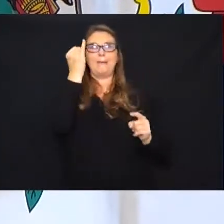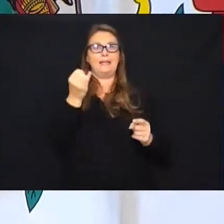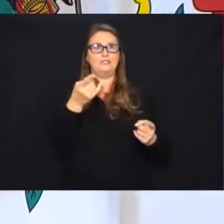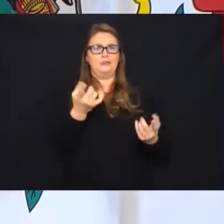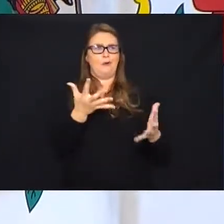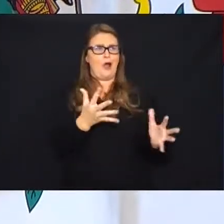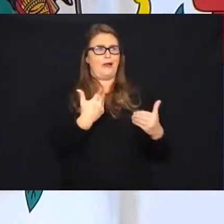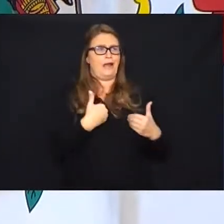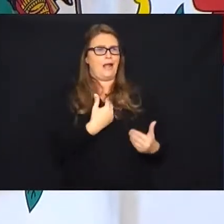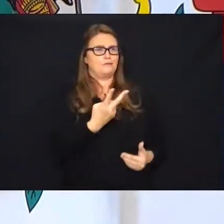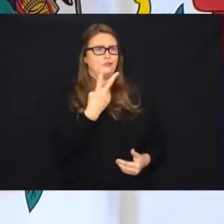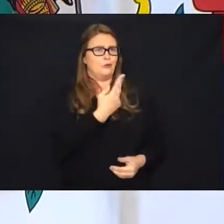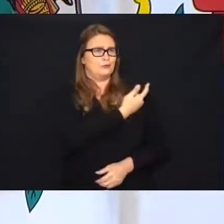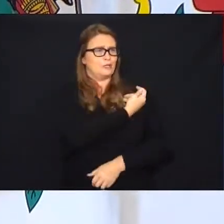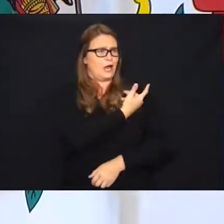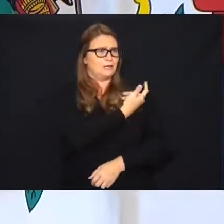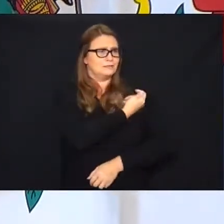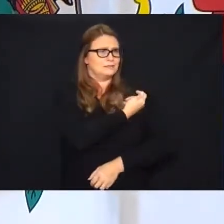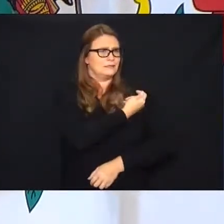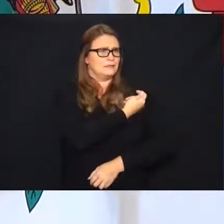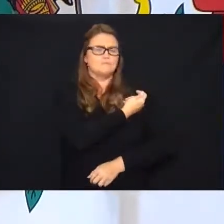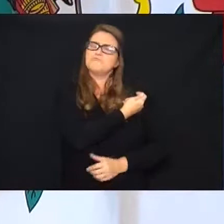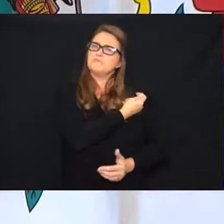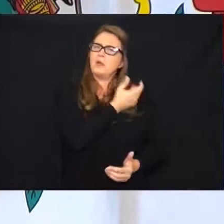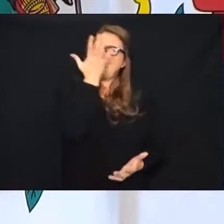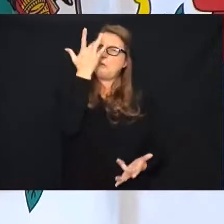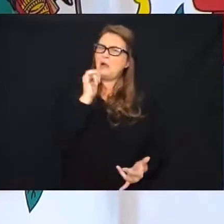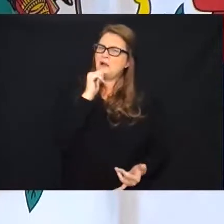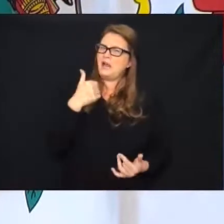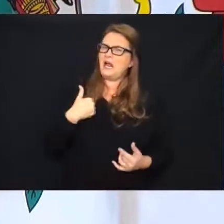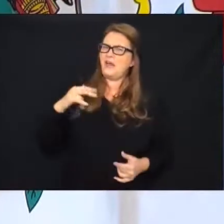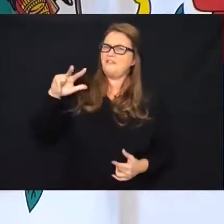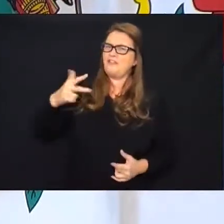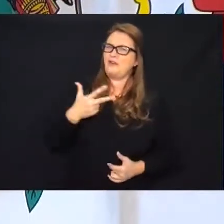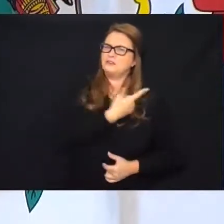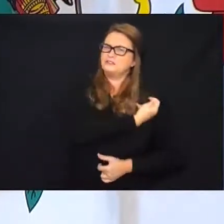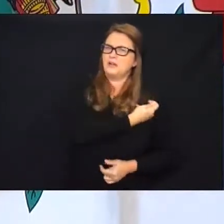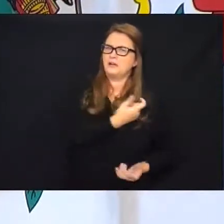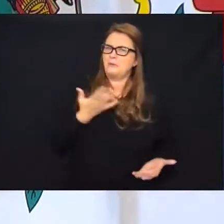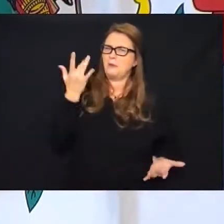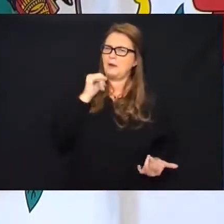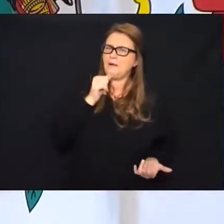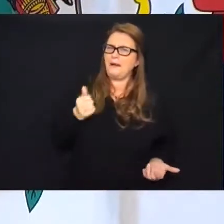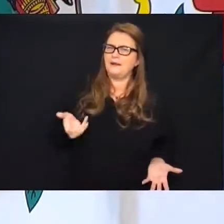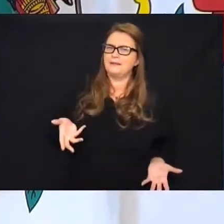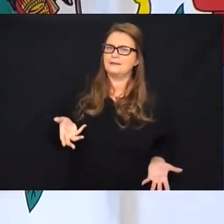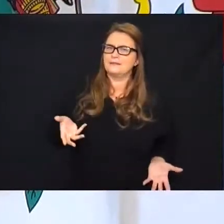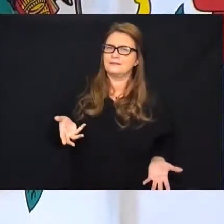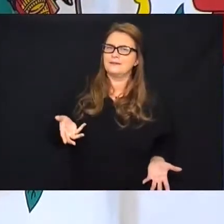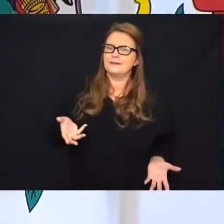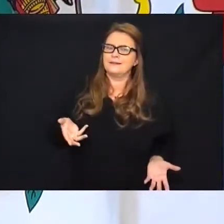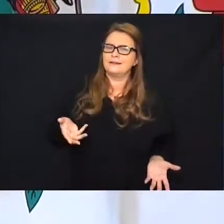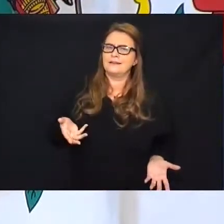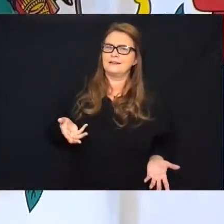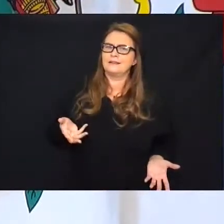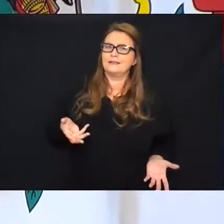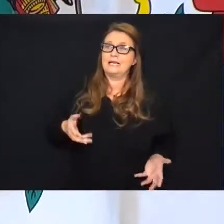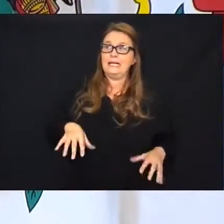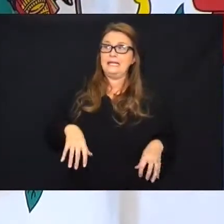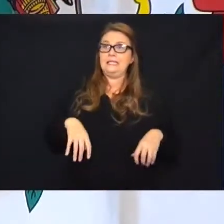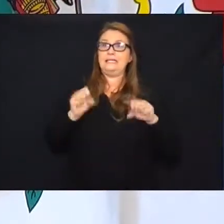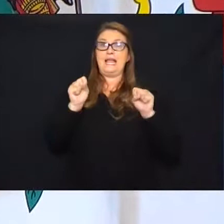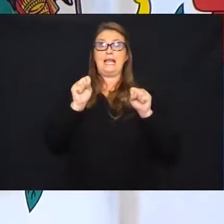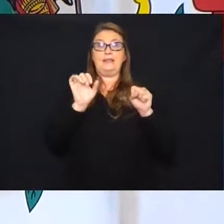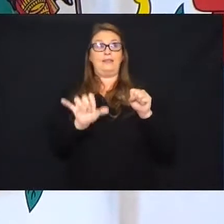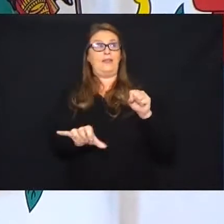you've gotten 2 shots, why you wouldn't go ahead and get your booster shot. Why would you take the chance if you